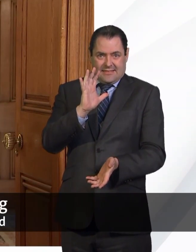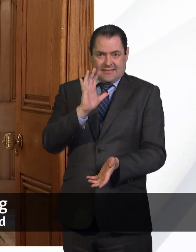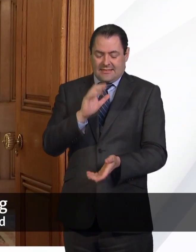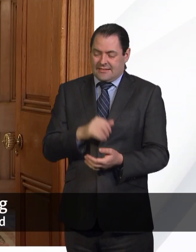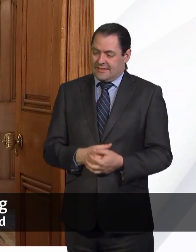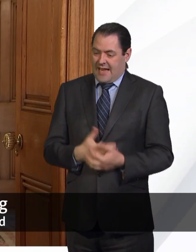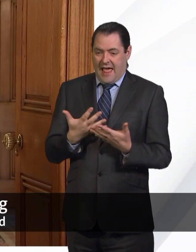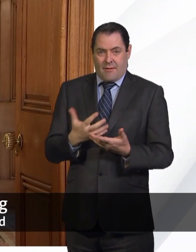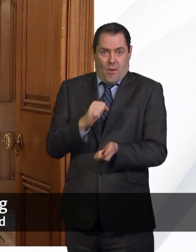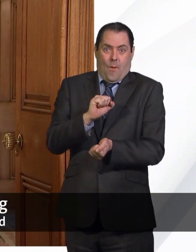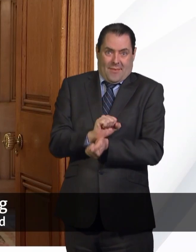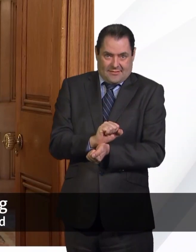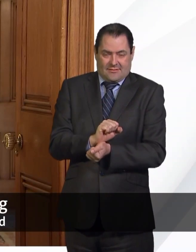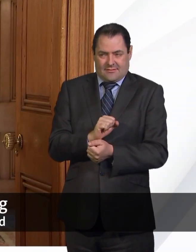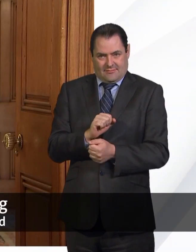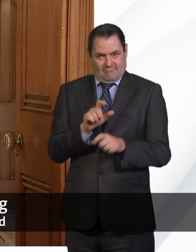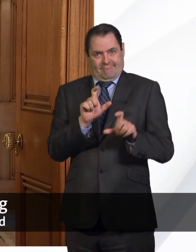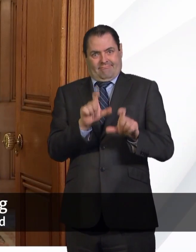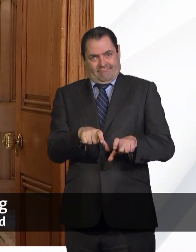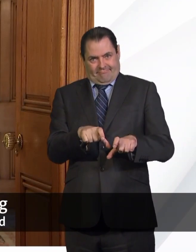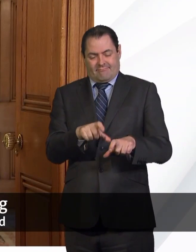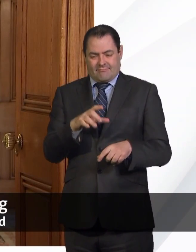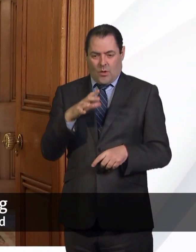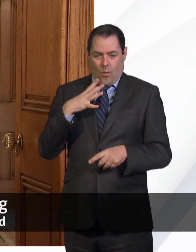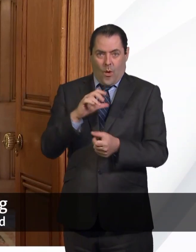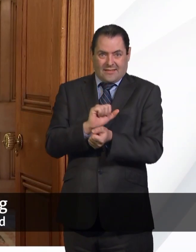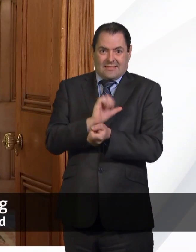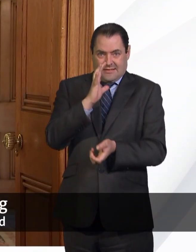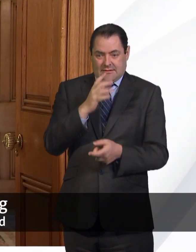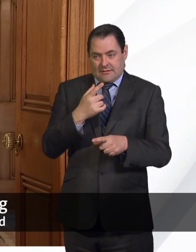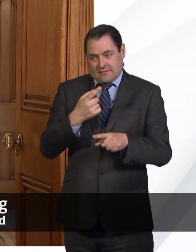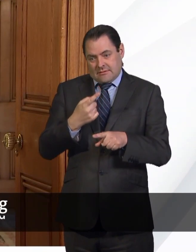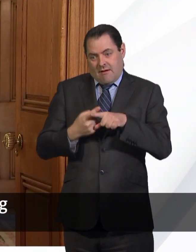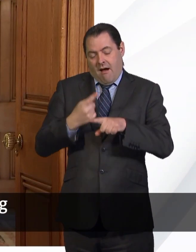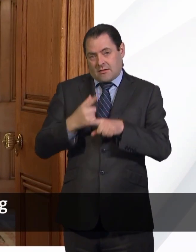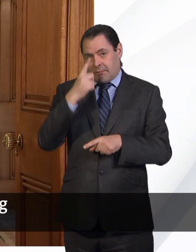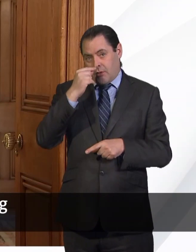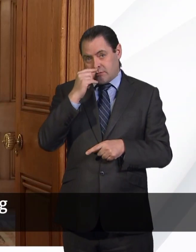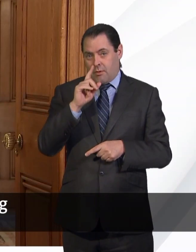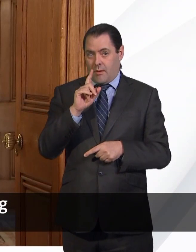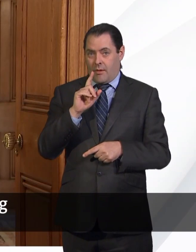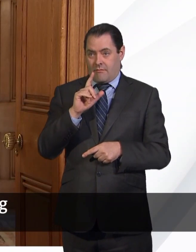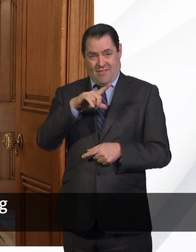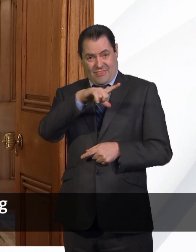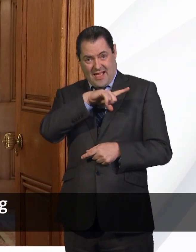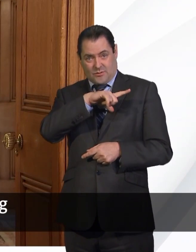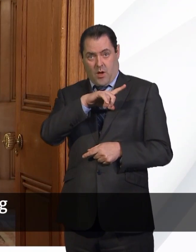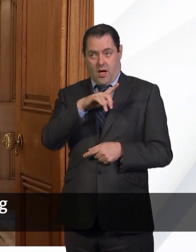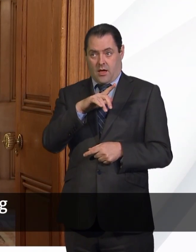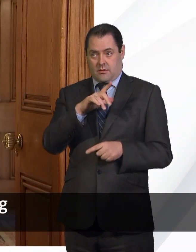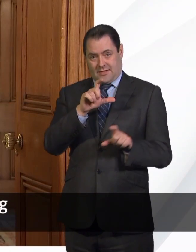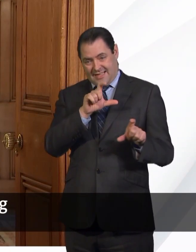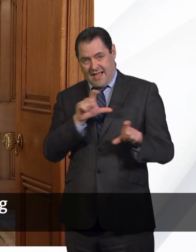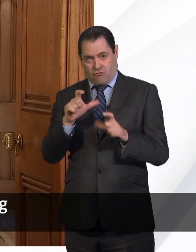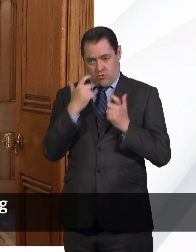your lockdown as fast as we possibly can. But that's why we continue to